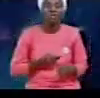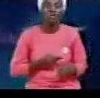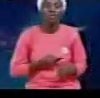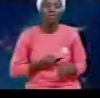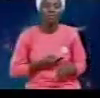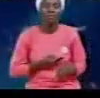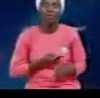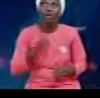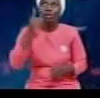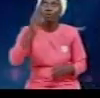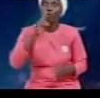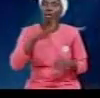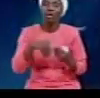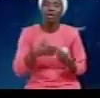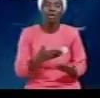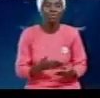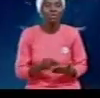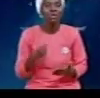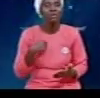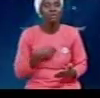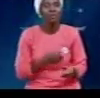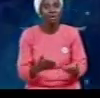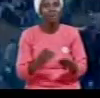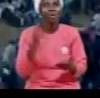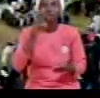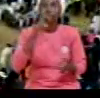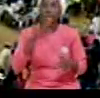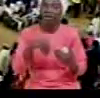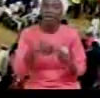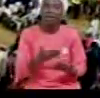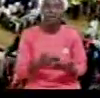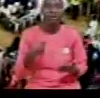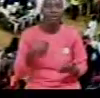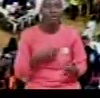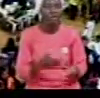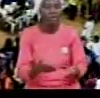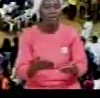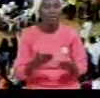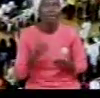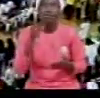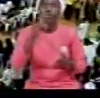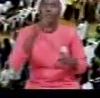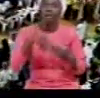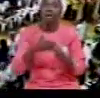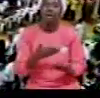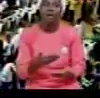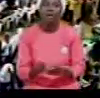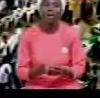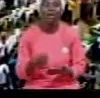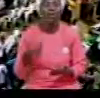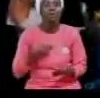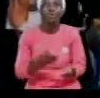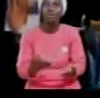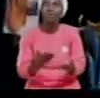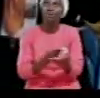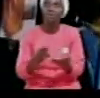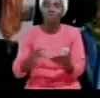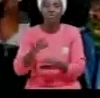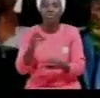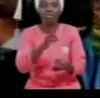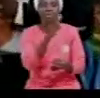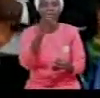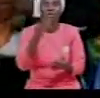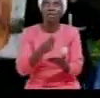want, you're all we want, you're all we want, you're all we sing, Holy Spirit,